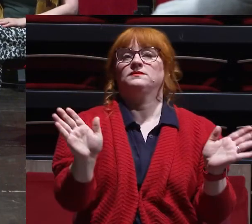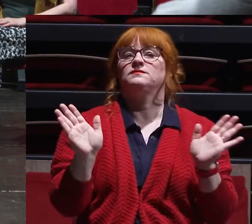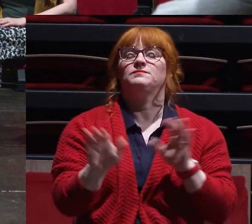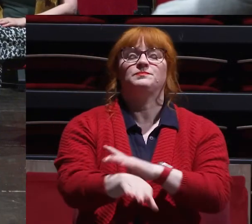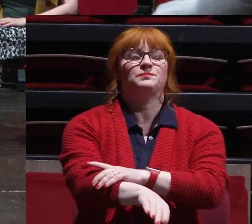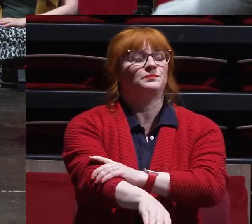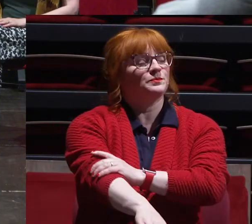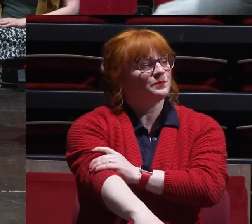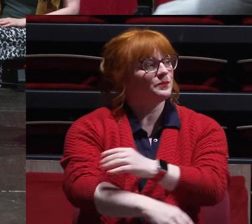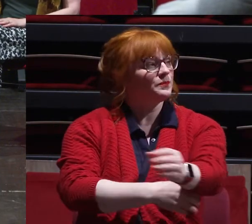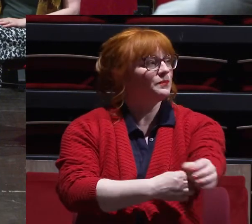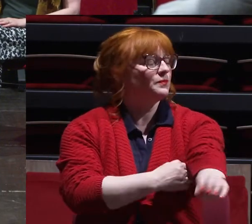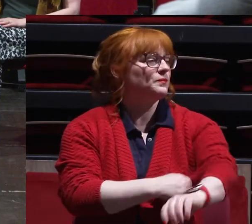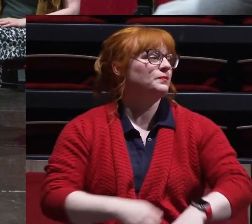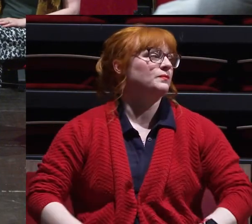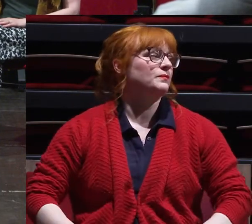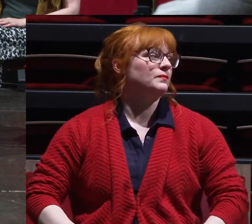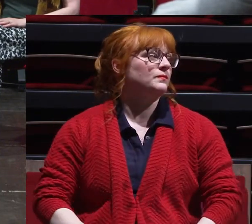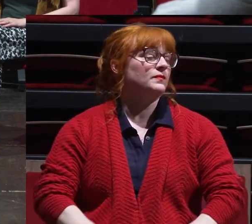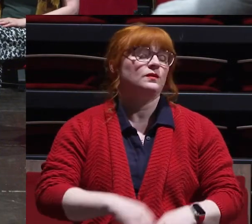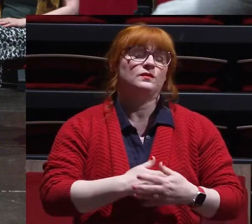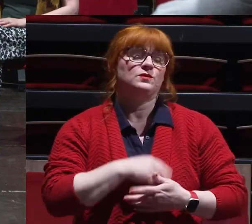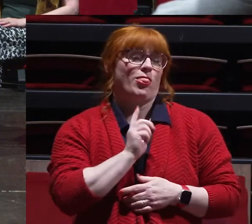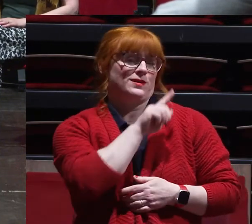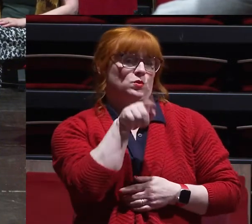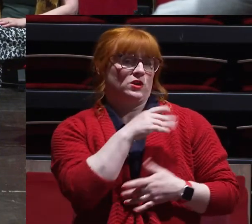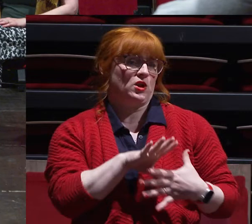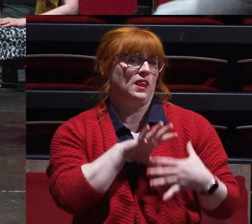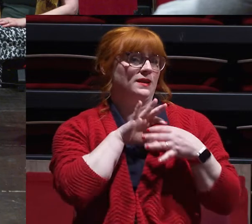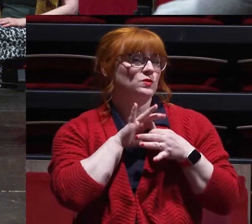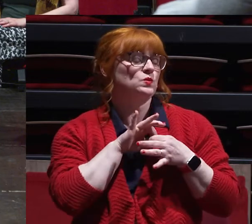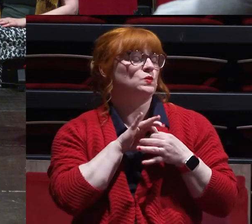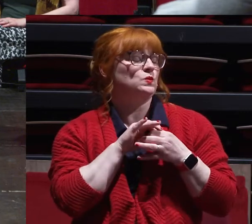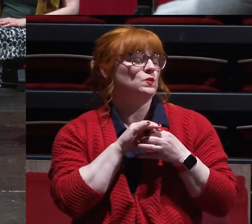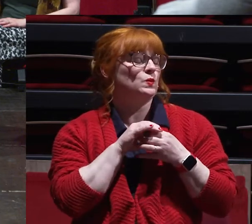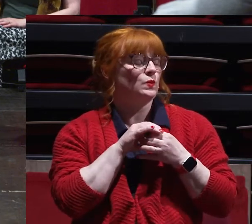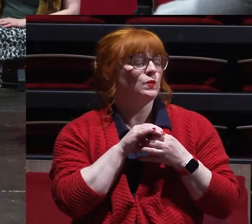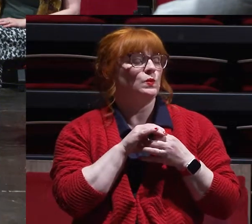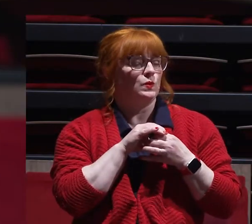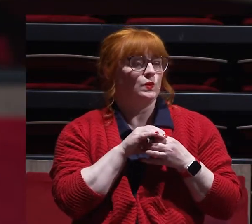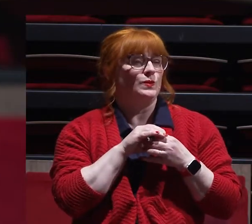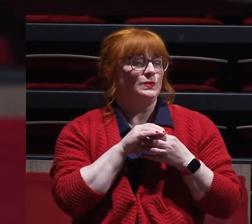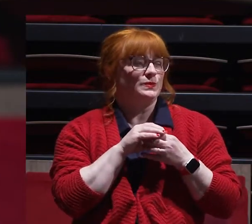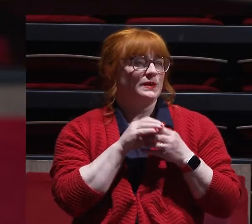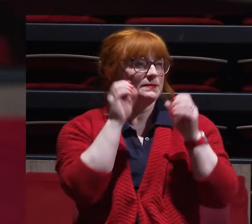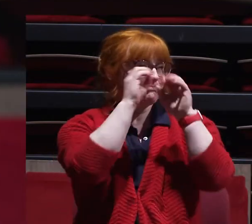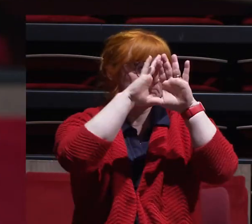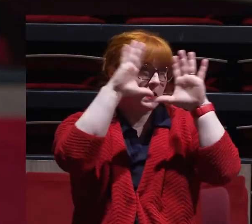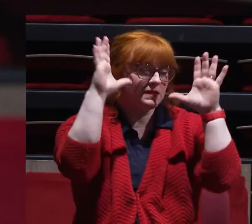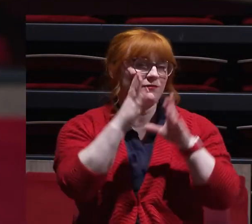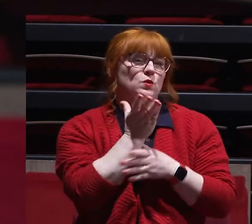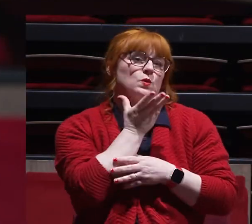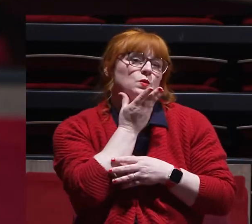to the floor. And this refers back to the idea of